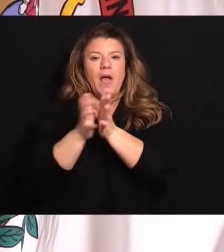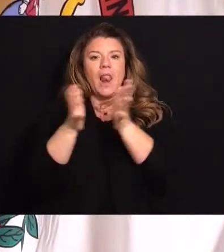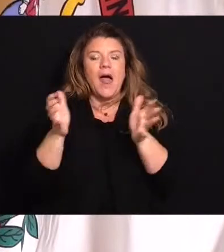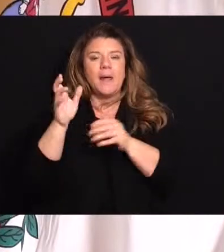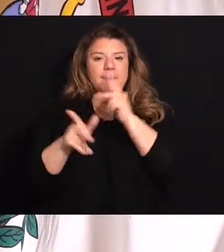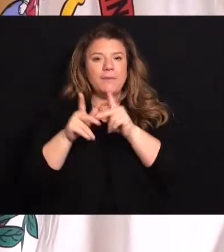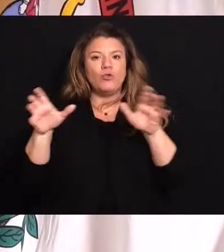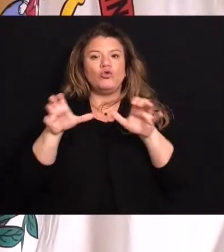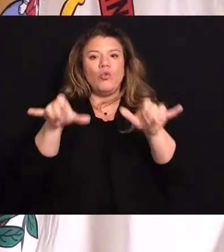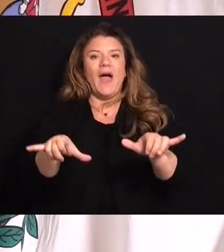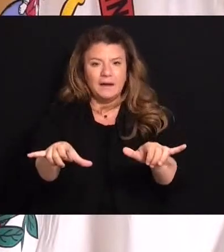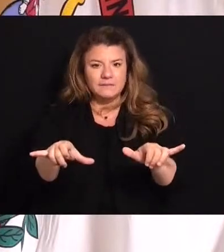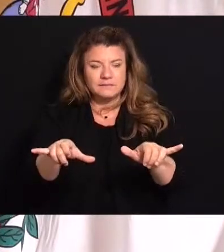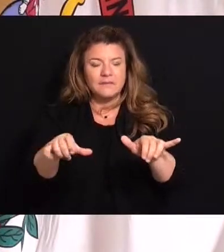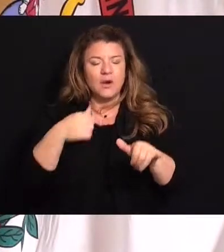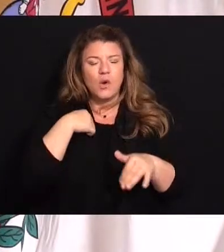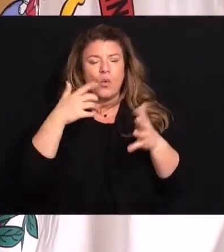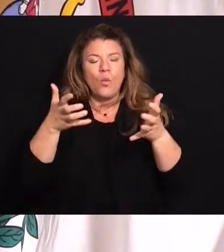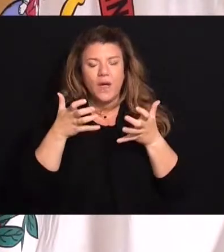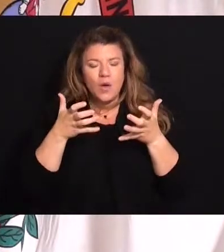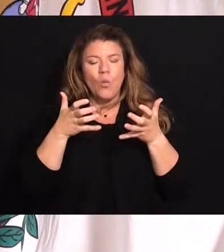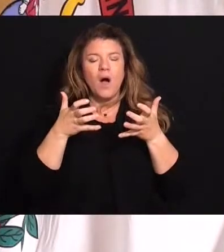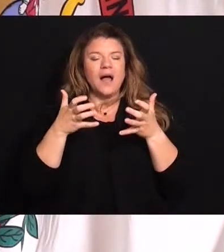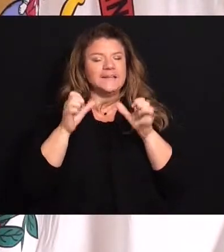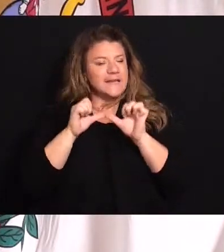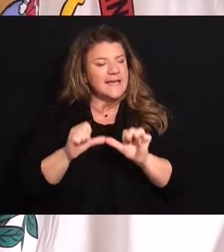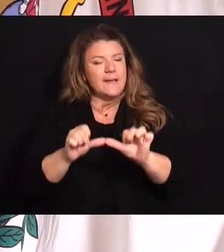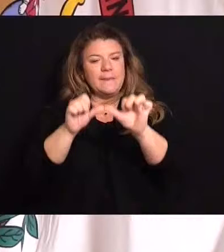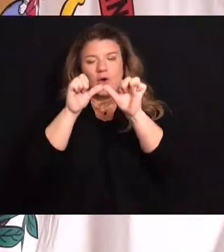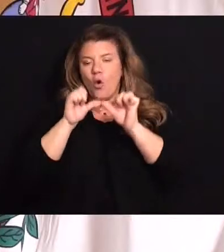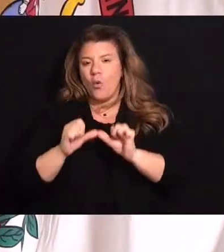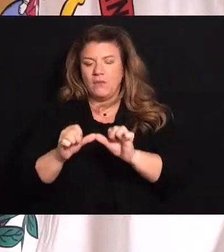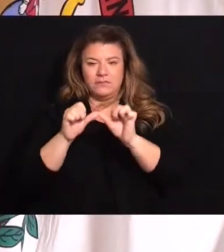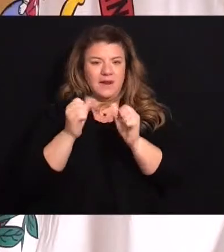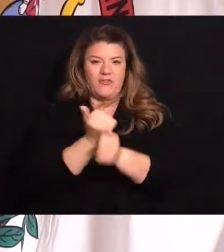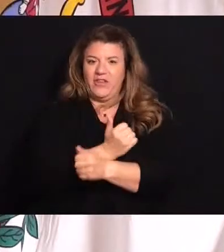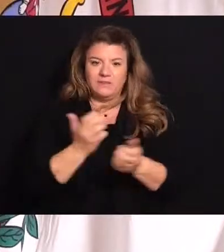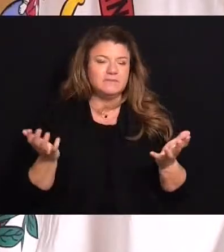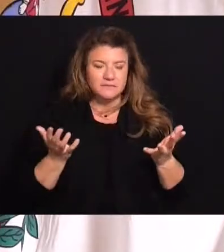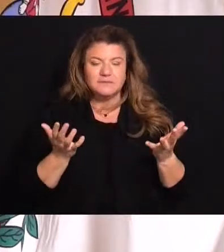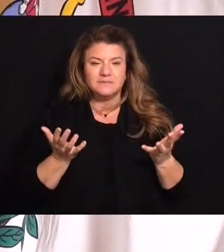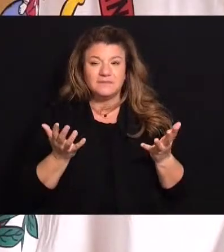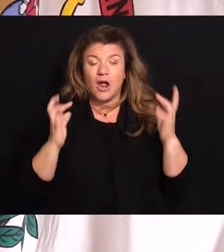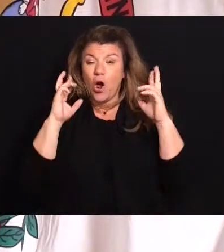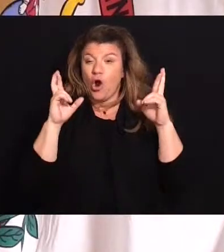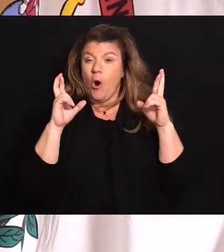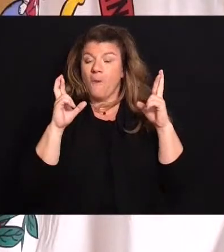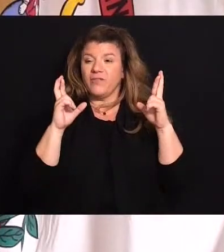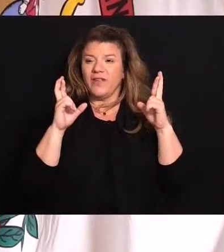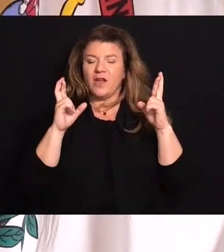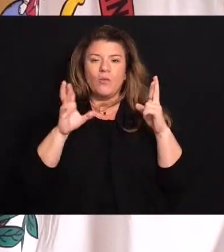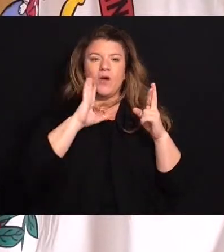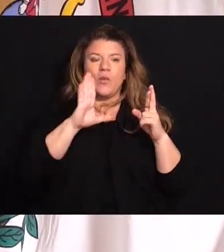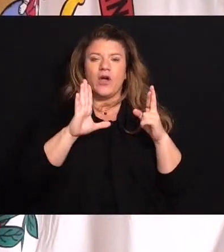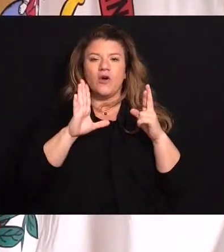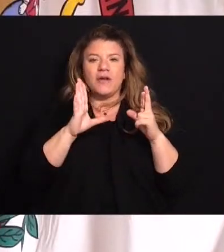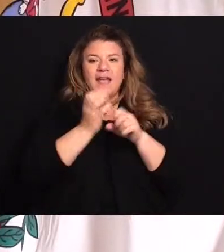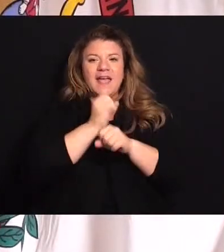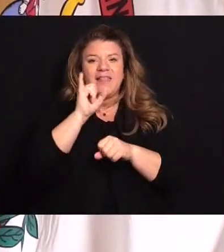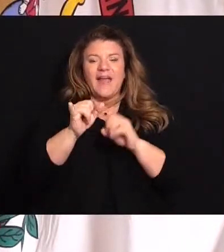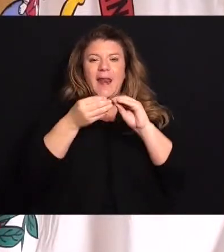across the finish line. We want to just absolutely just keep it going and everything, and hopefully we'll drive that unemployment